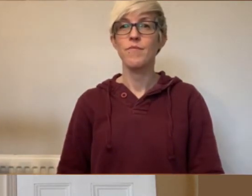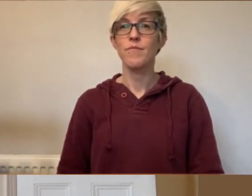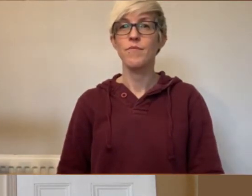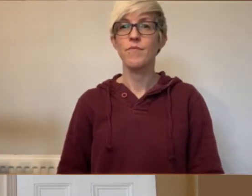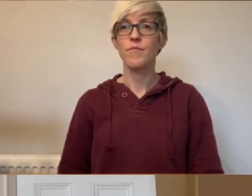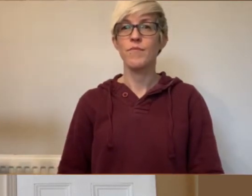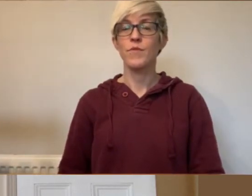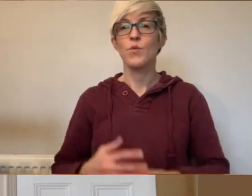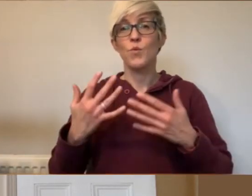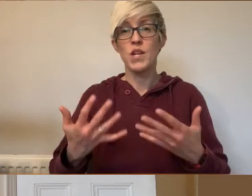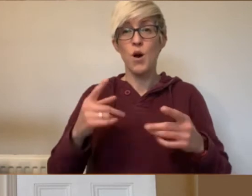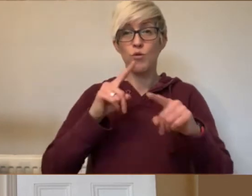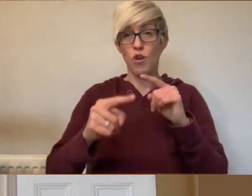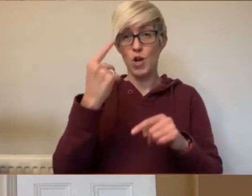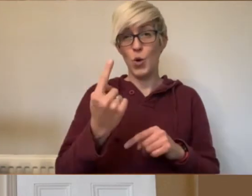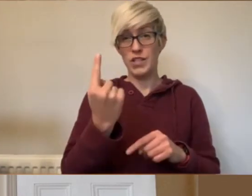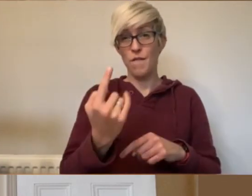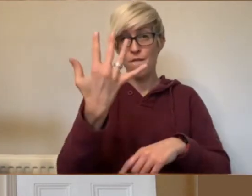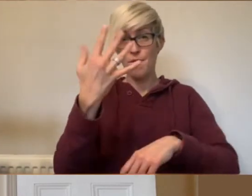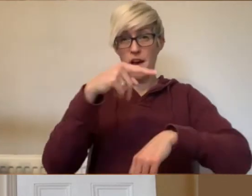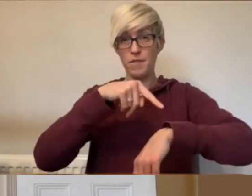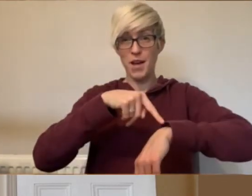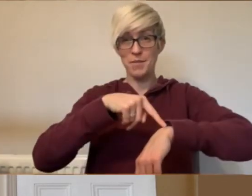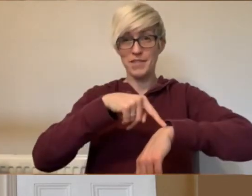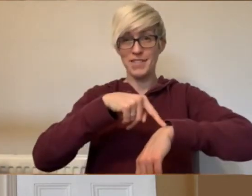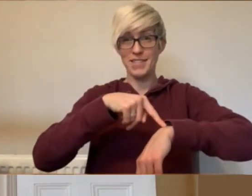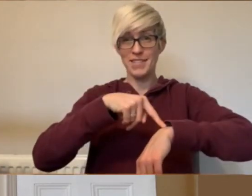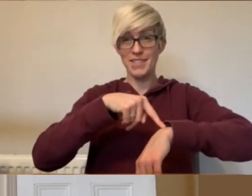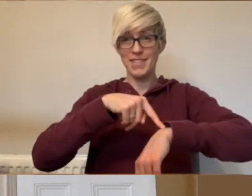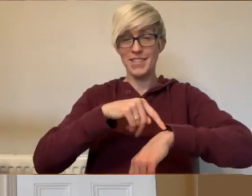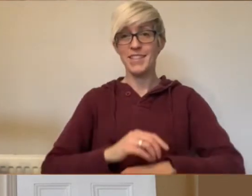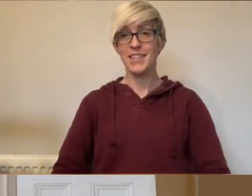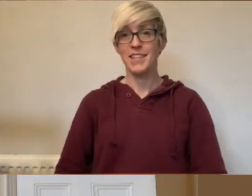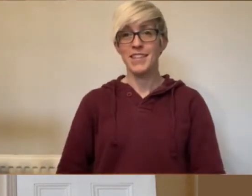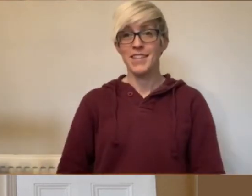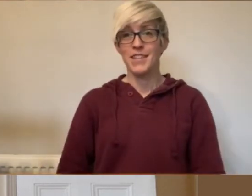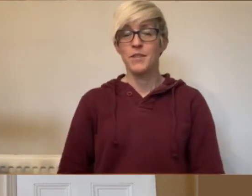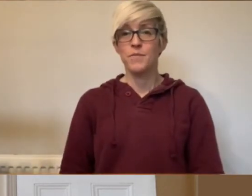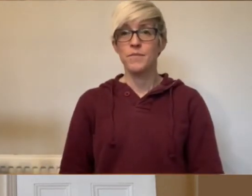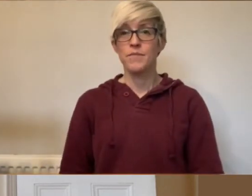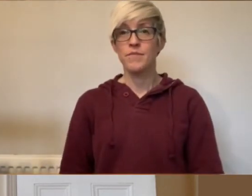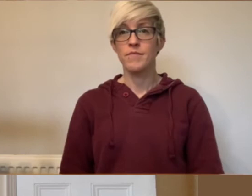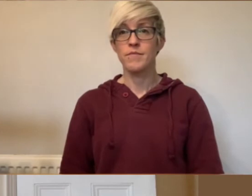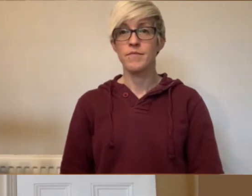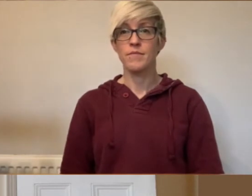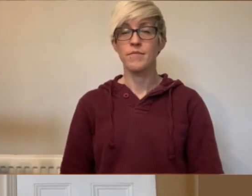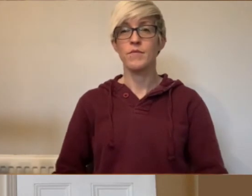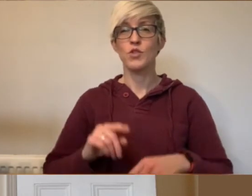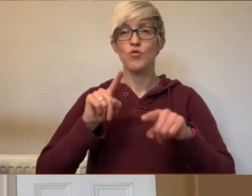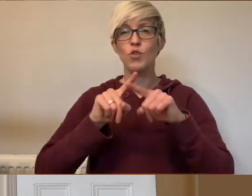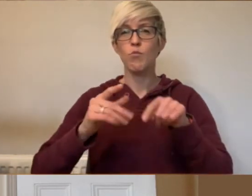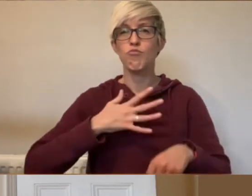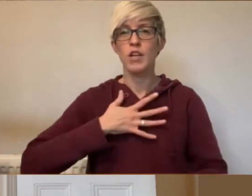Take in here 5 rounds on your own. So we've got 5 rounds trying to keep with